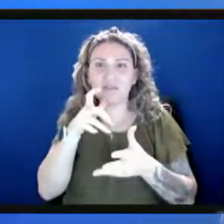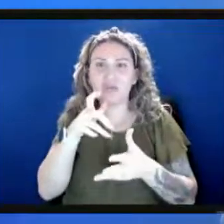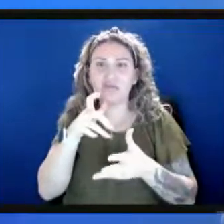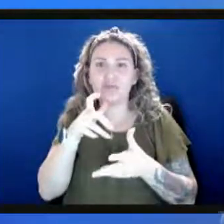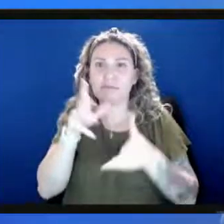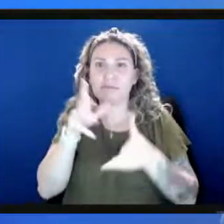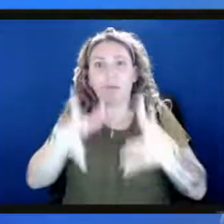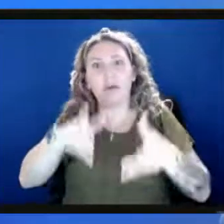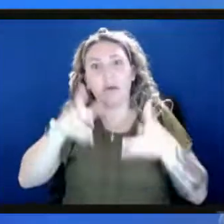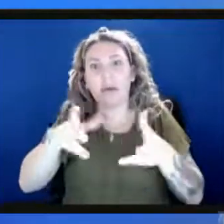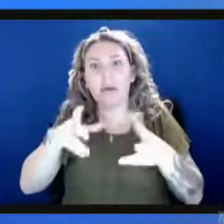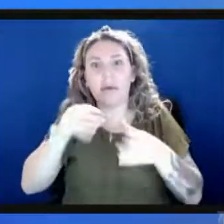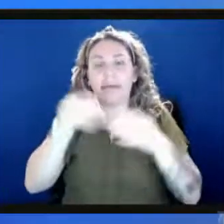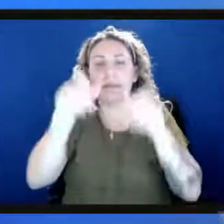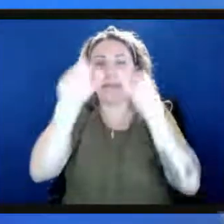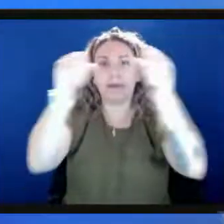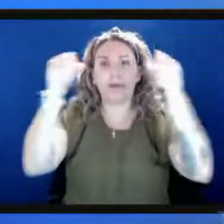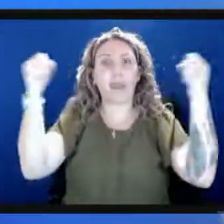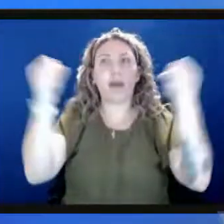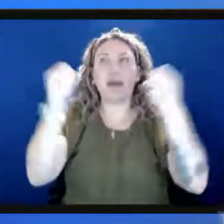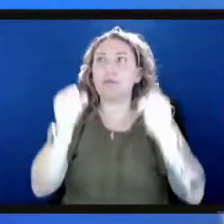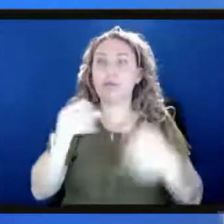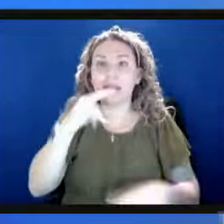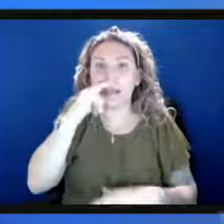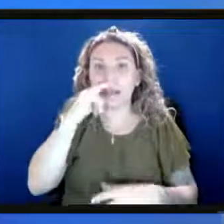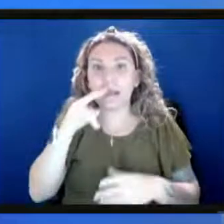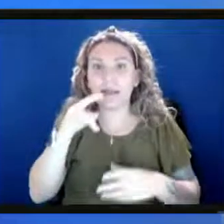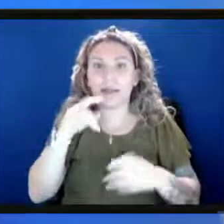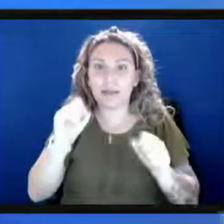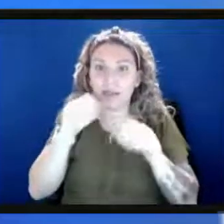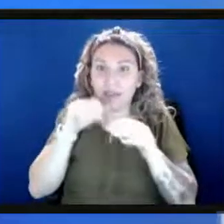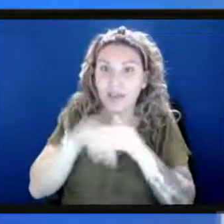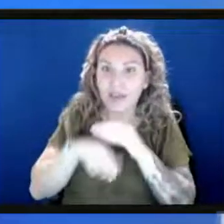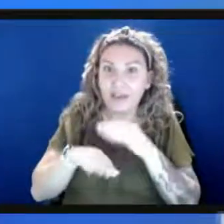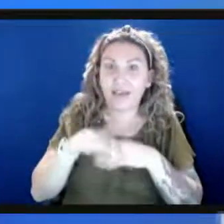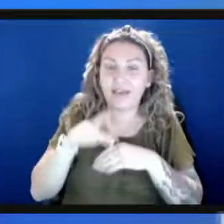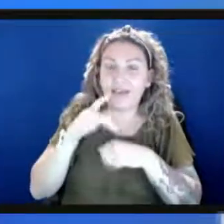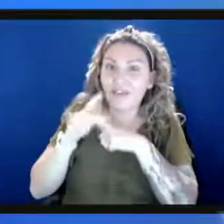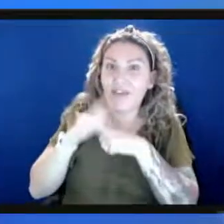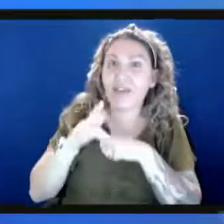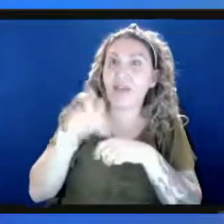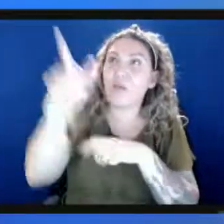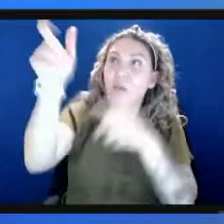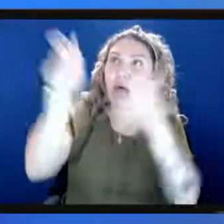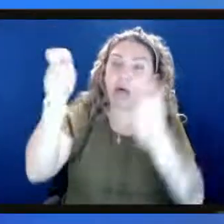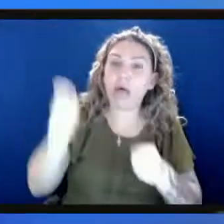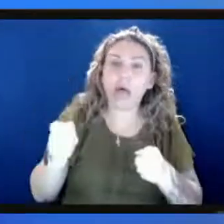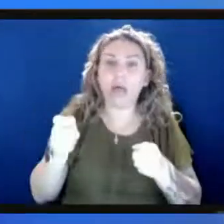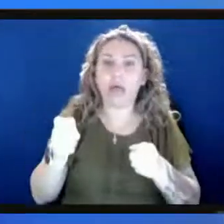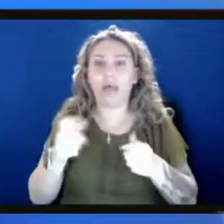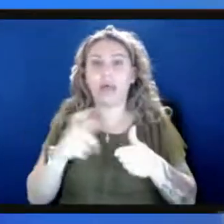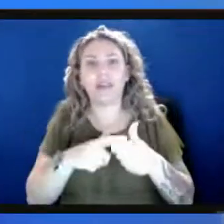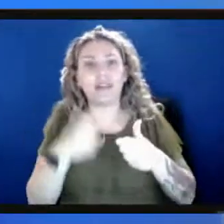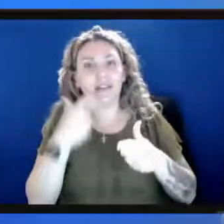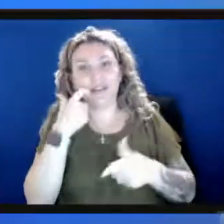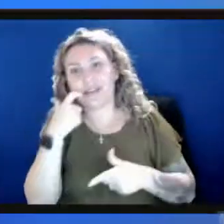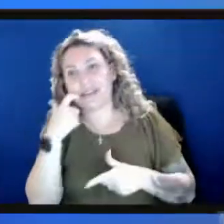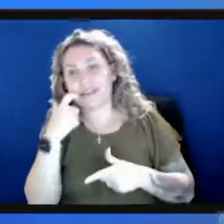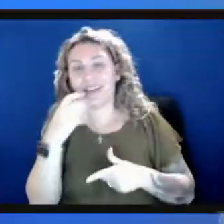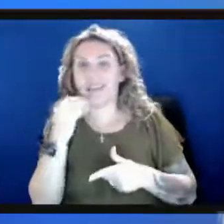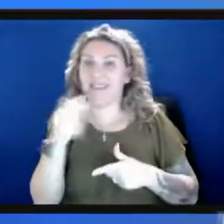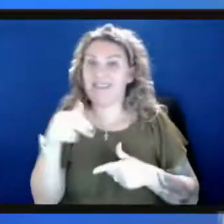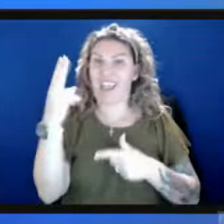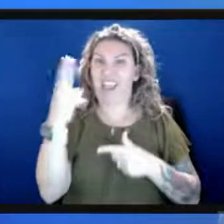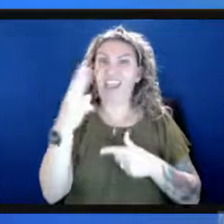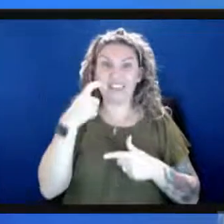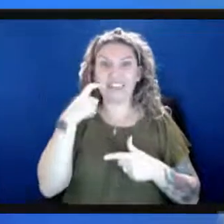you have kids in the house, that makes it more available. It can lead to the process of addiction and then subsequent to the use of these highly more addictive drugs. If